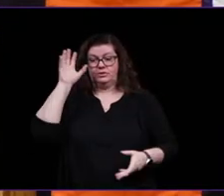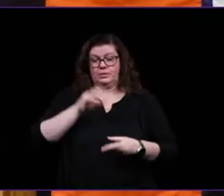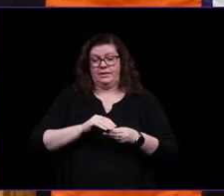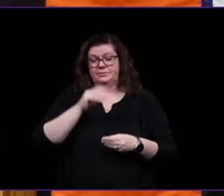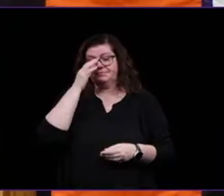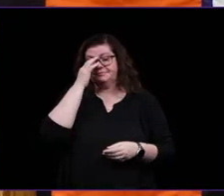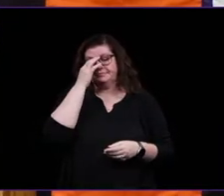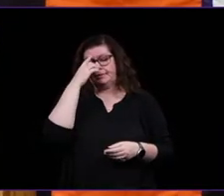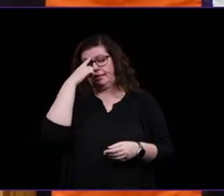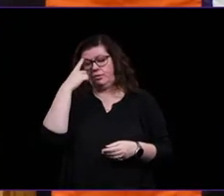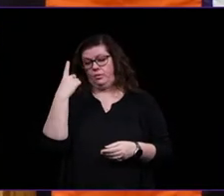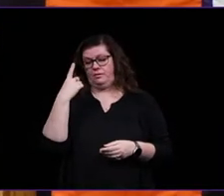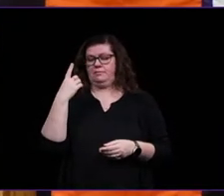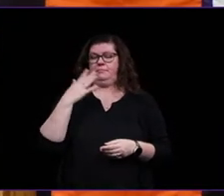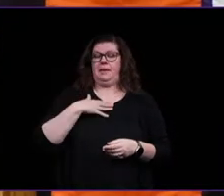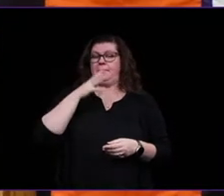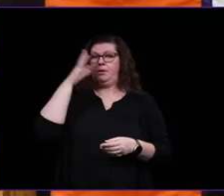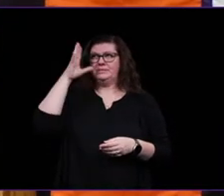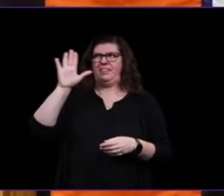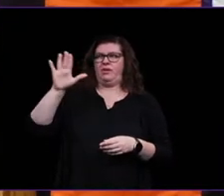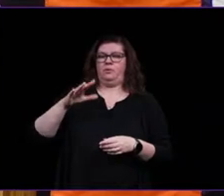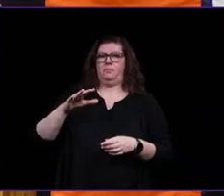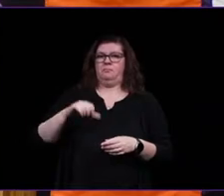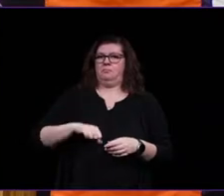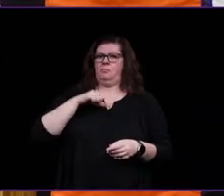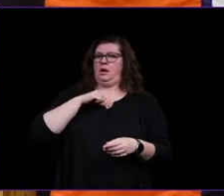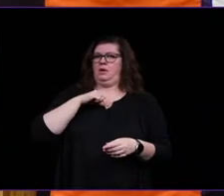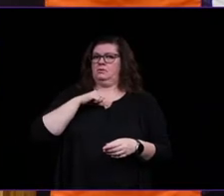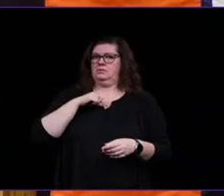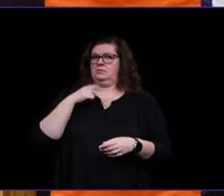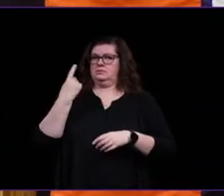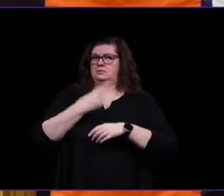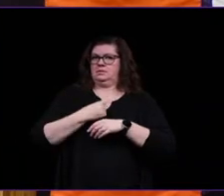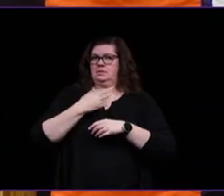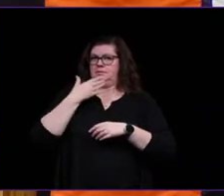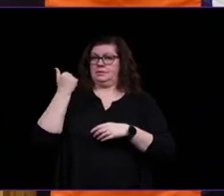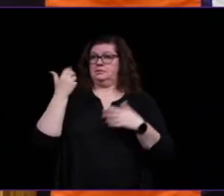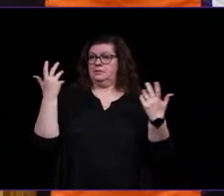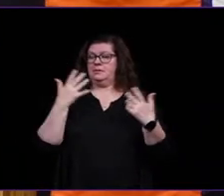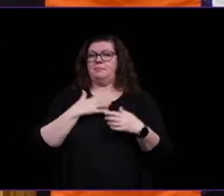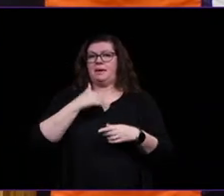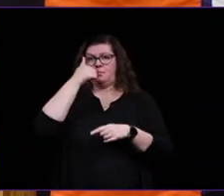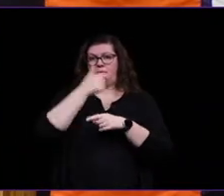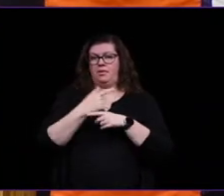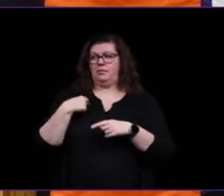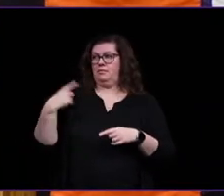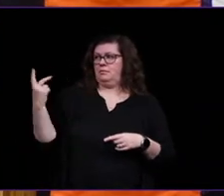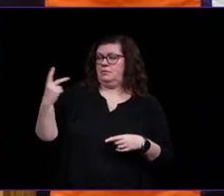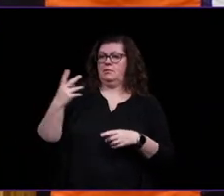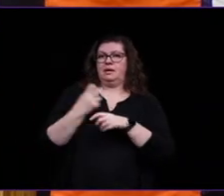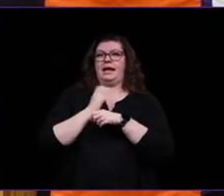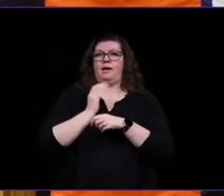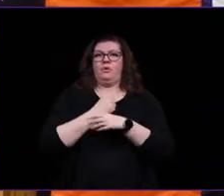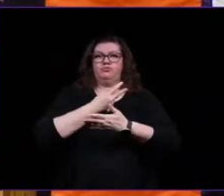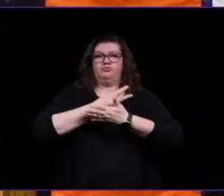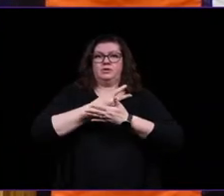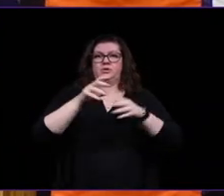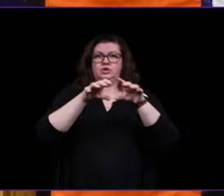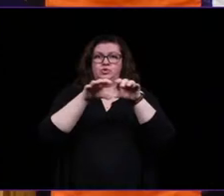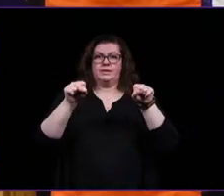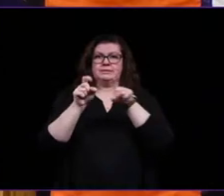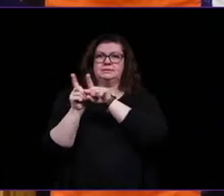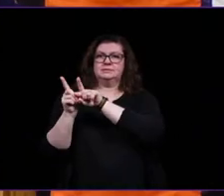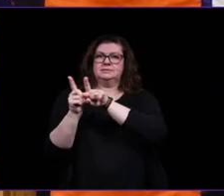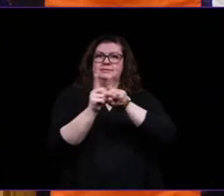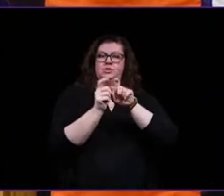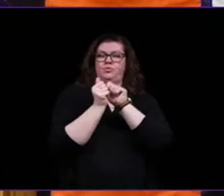for my parents was the day that my brother and I both received our graduate degrees side by side on stage. I